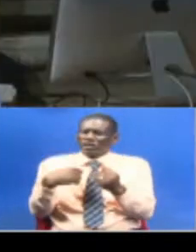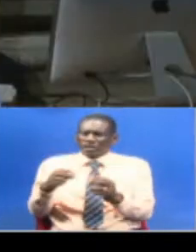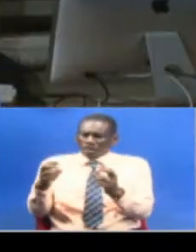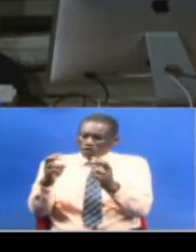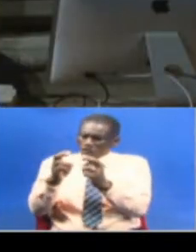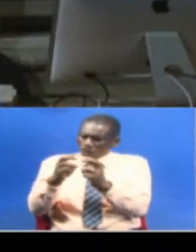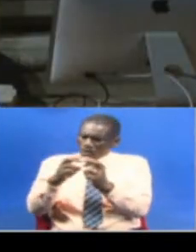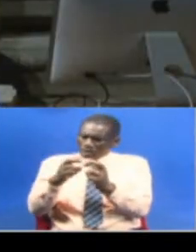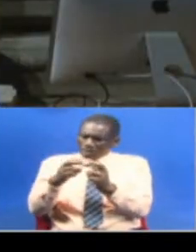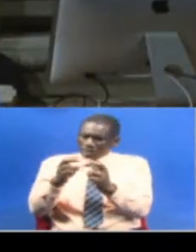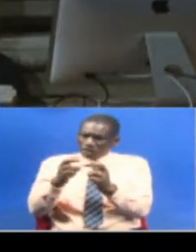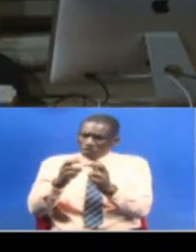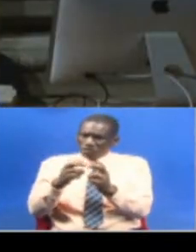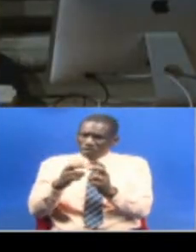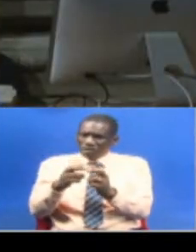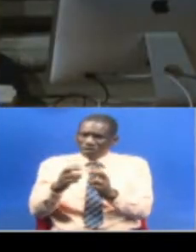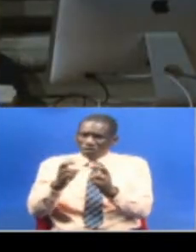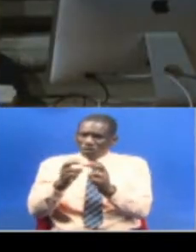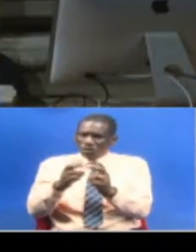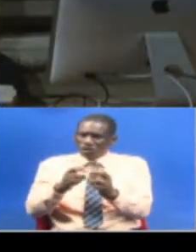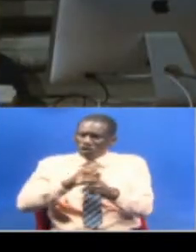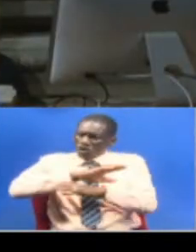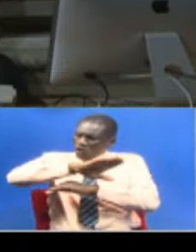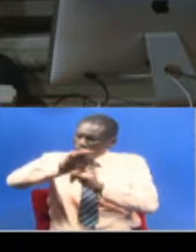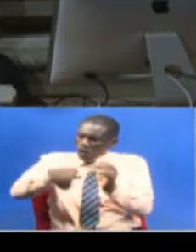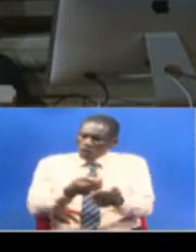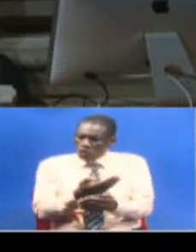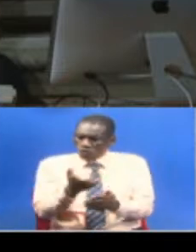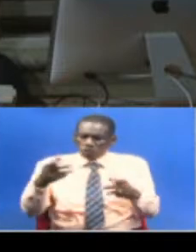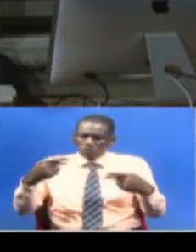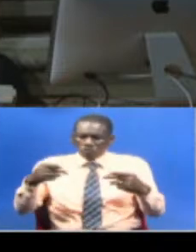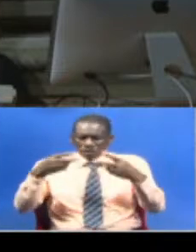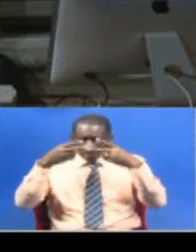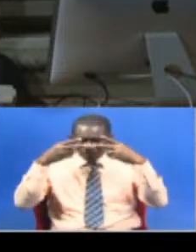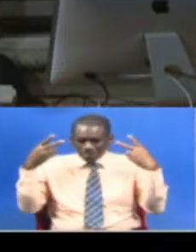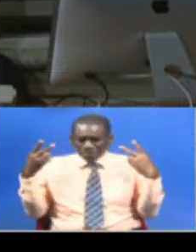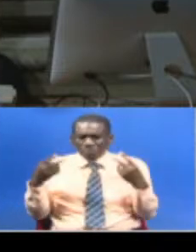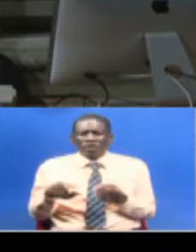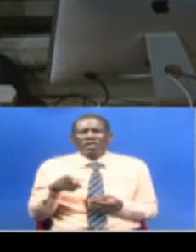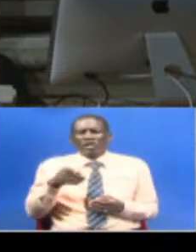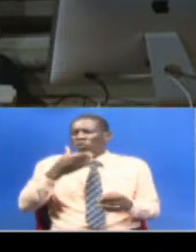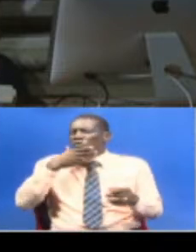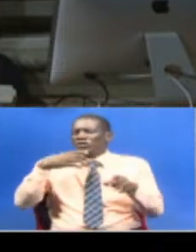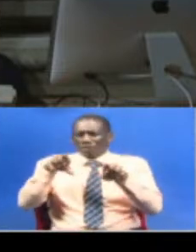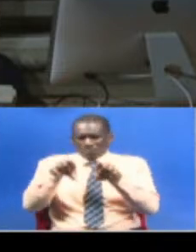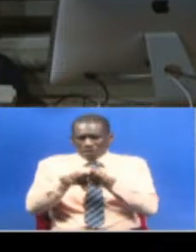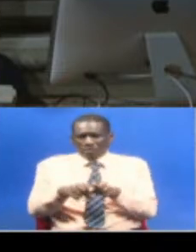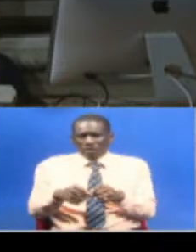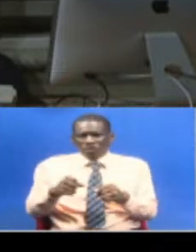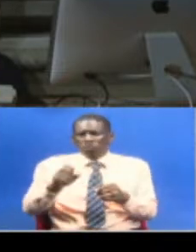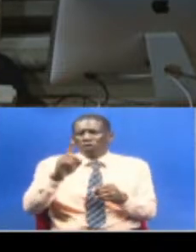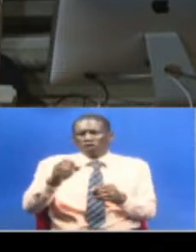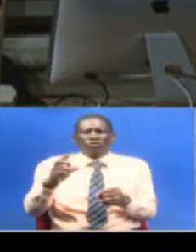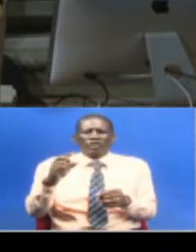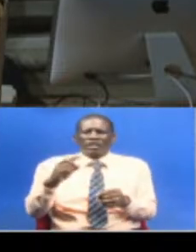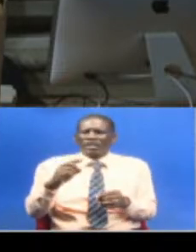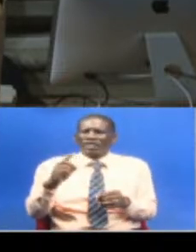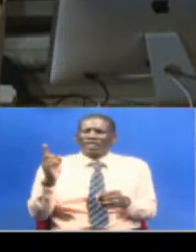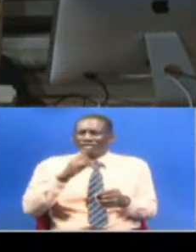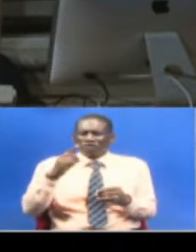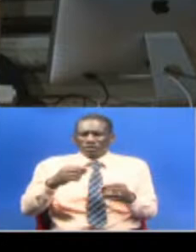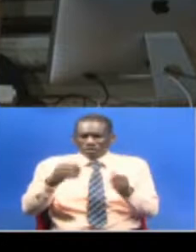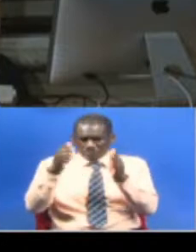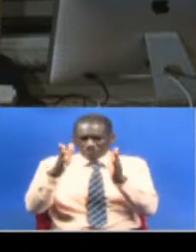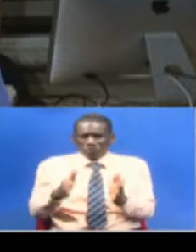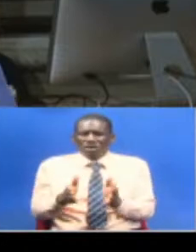with all these people. He was a brother to one of the terrorists. He said